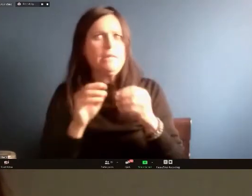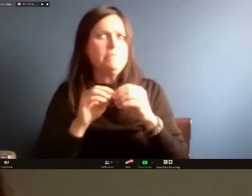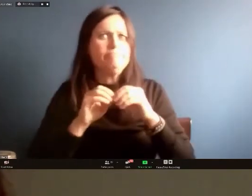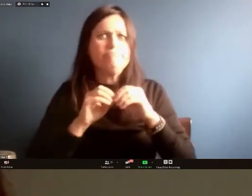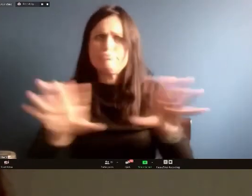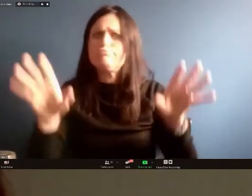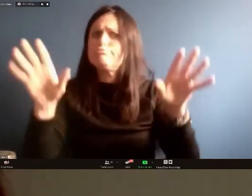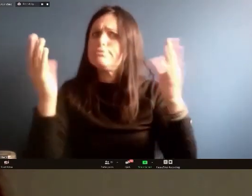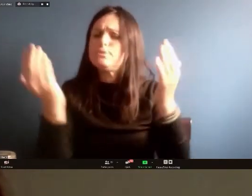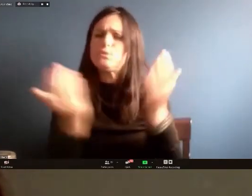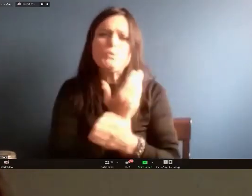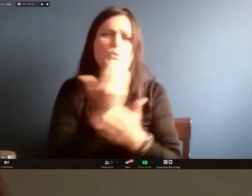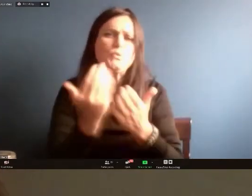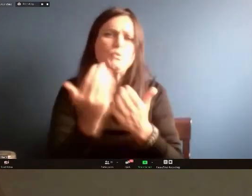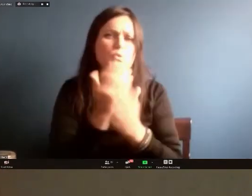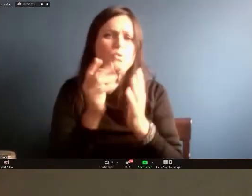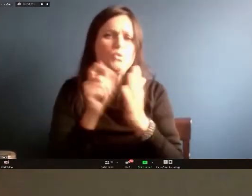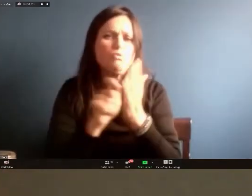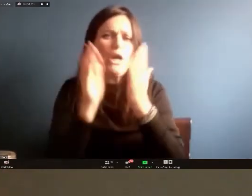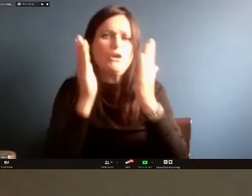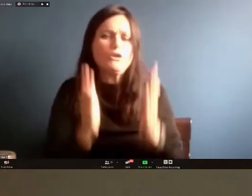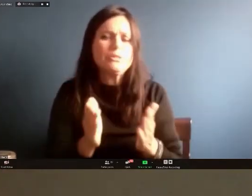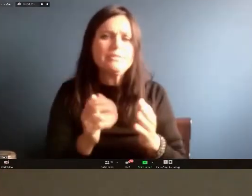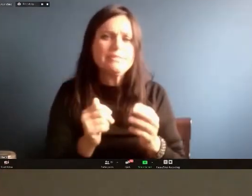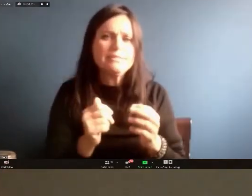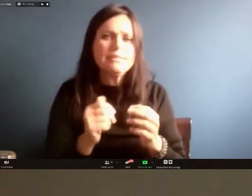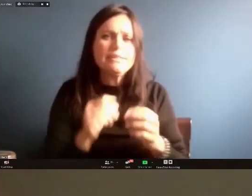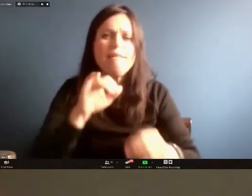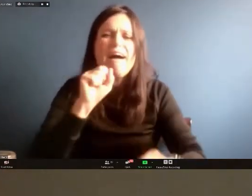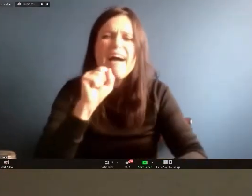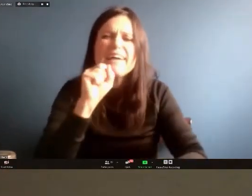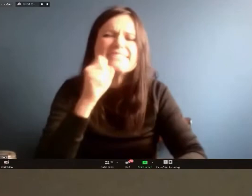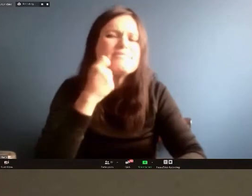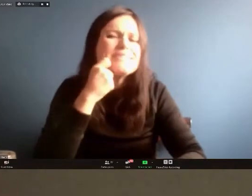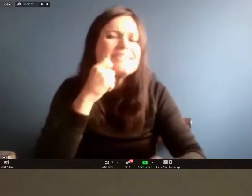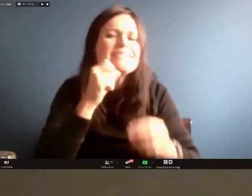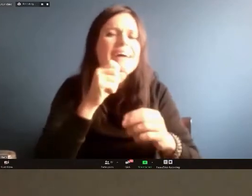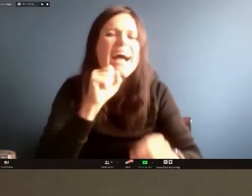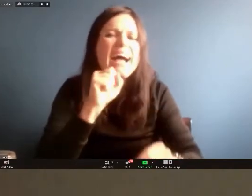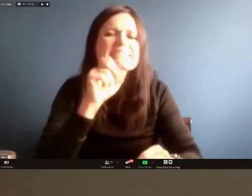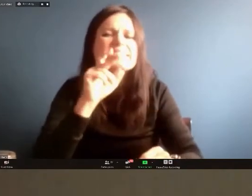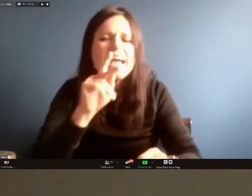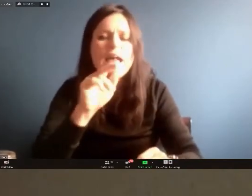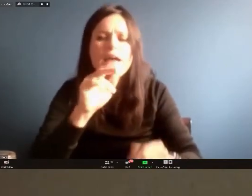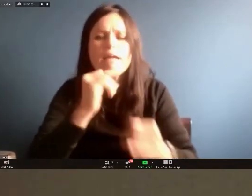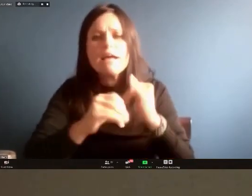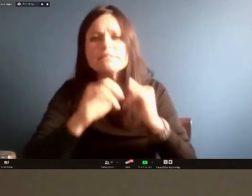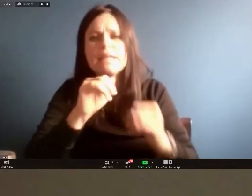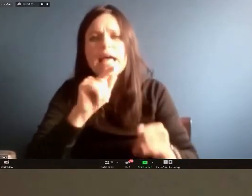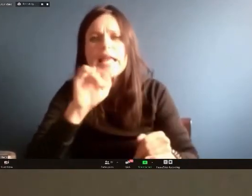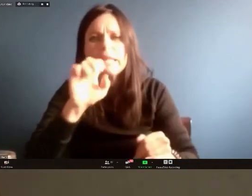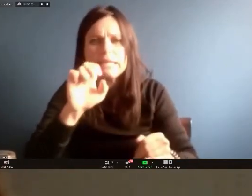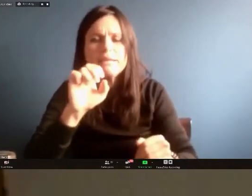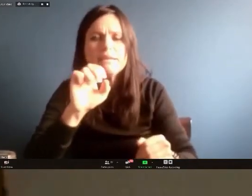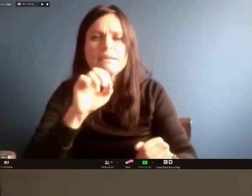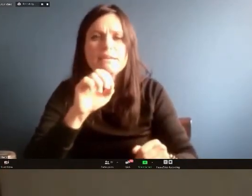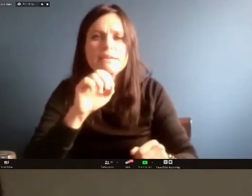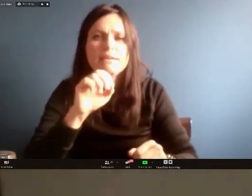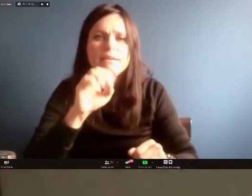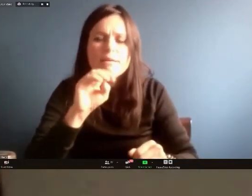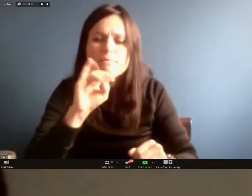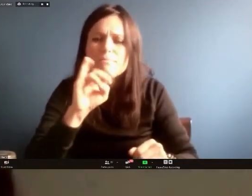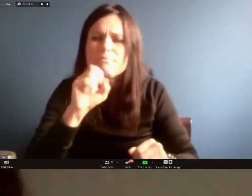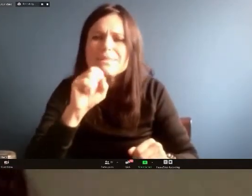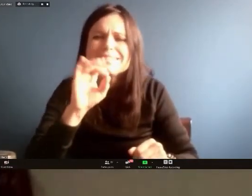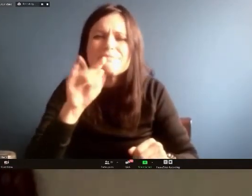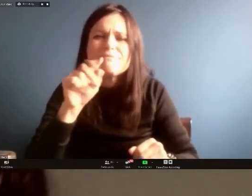recent titles I've read that I enjoyed. S.K. Ali wrote a book called Saints and Misfits. A very